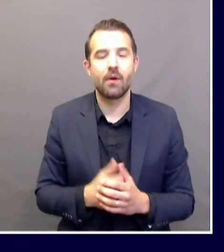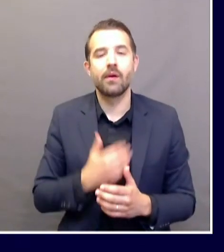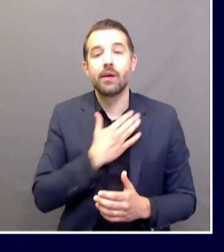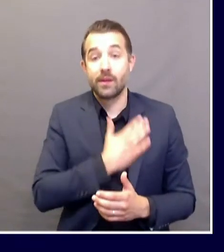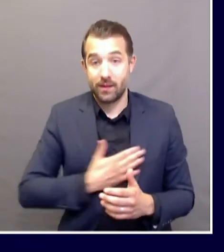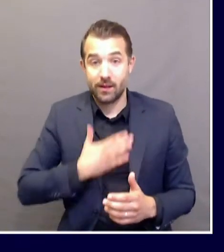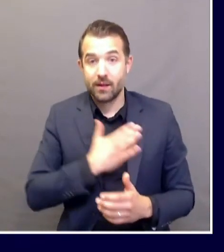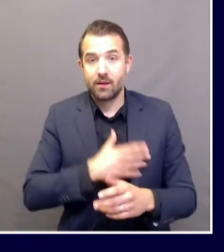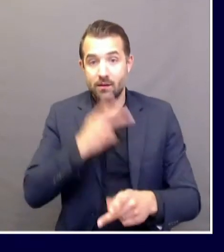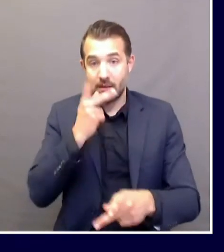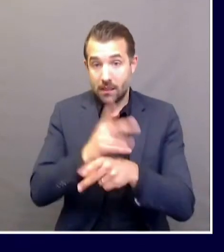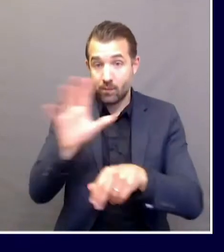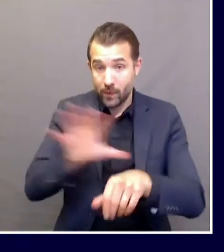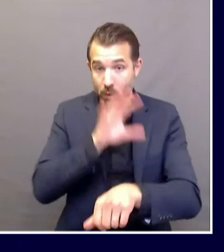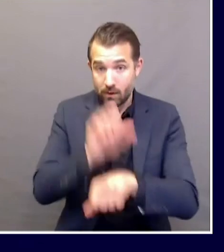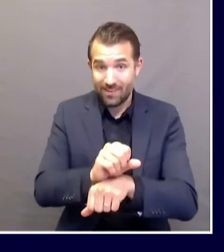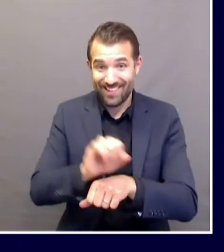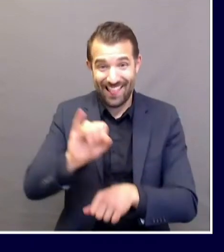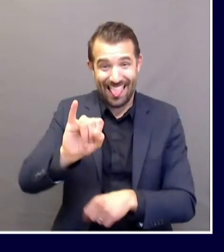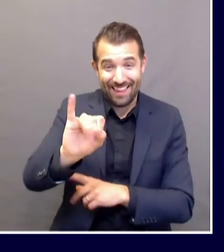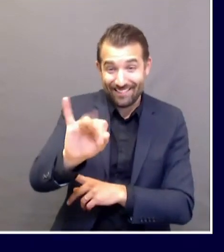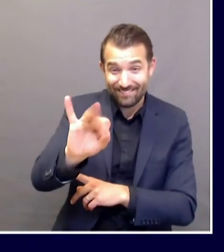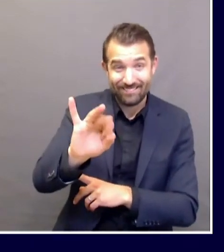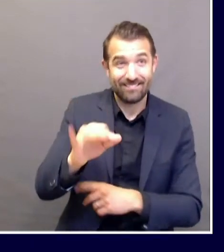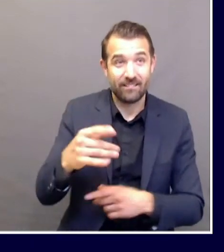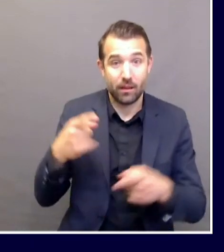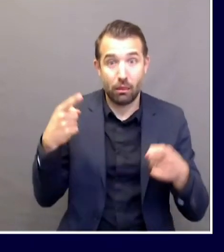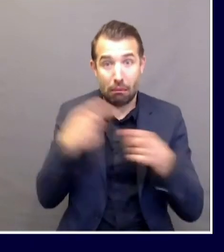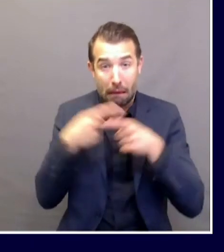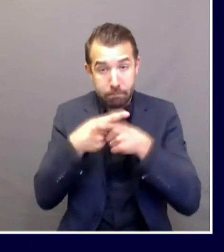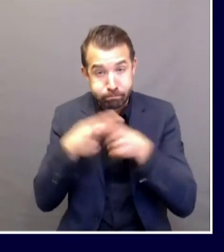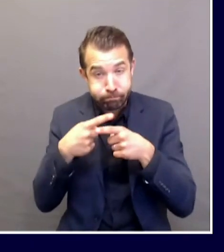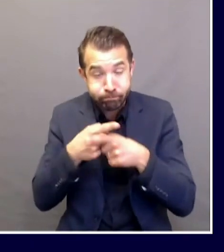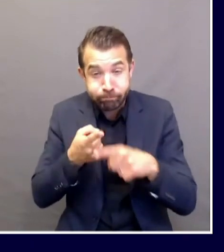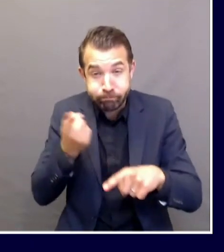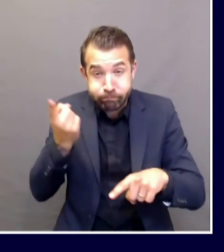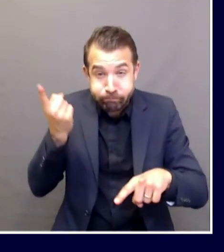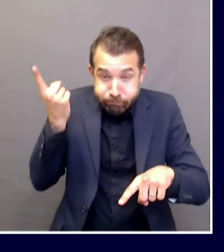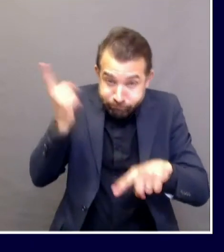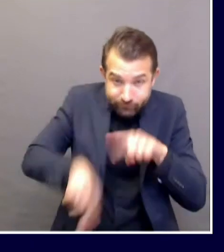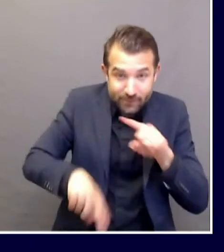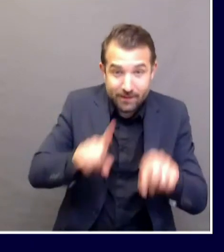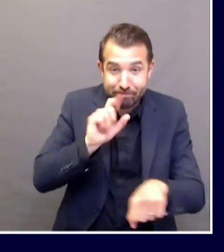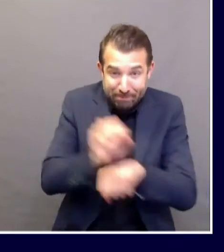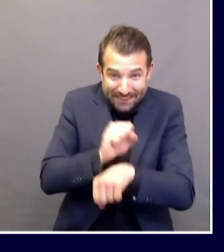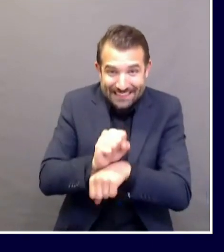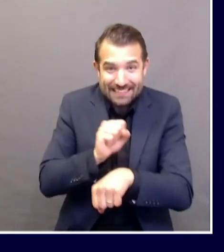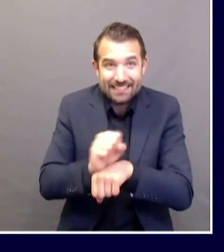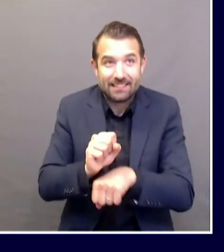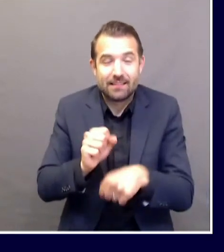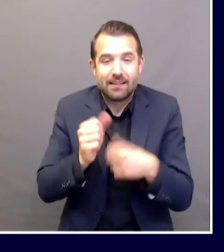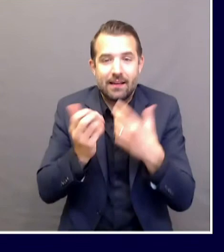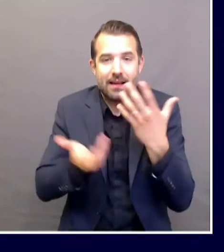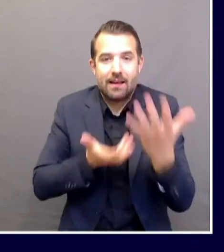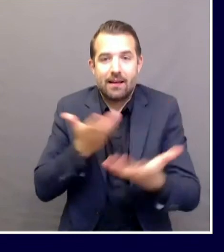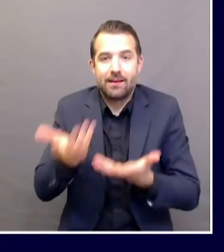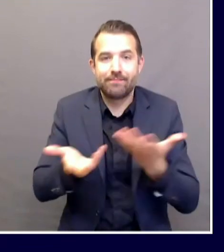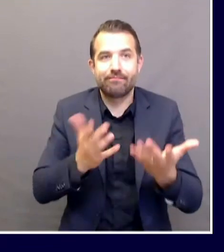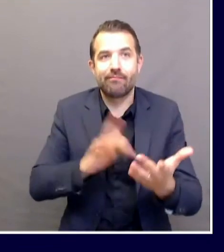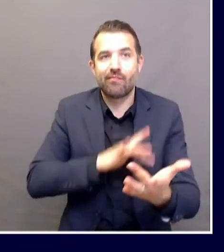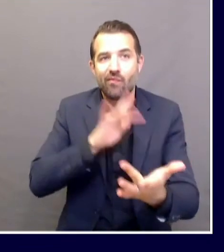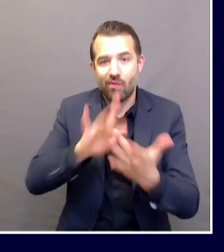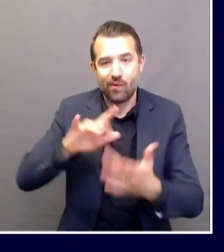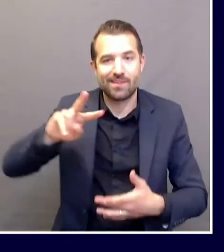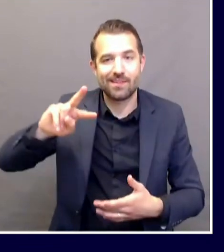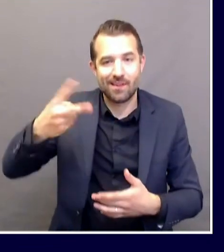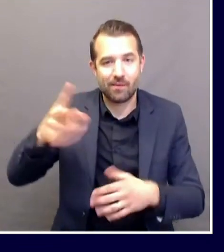else, but it's not our preference. We really urge you to try to get your second shot the same place that you got your first shot in. With